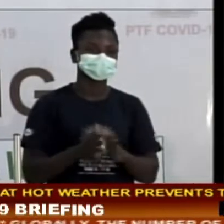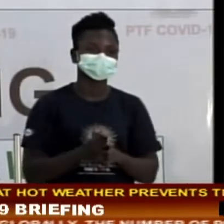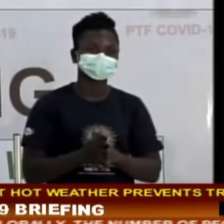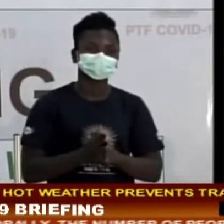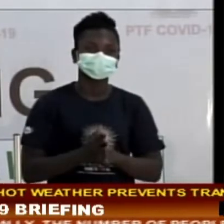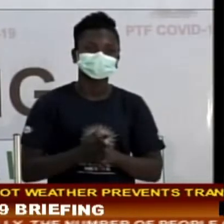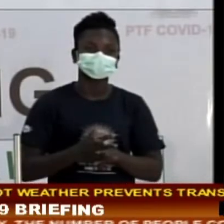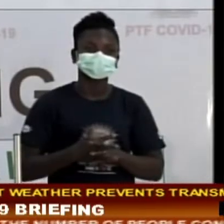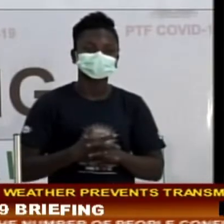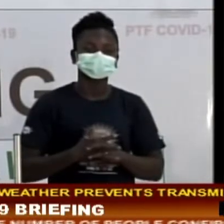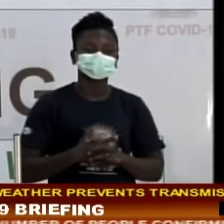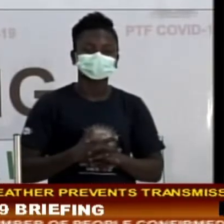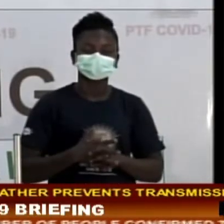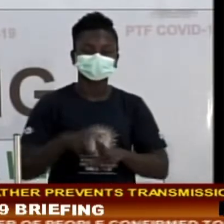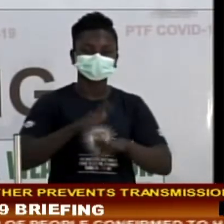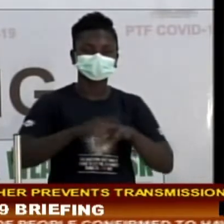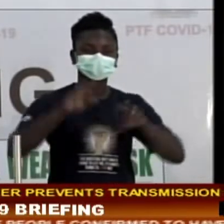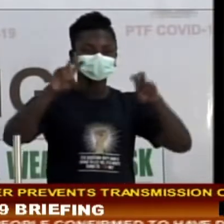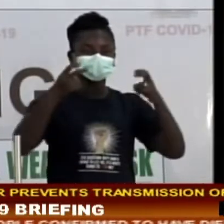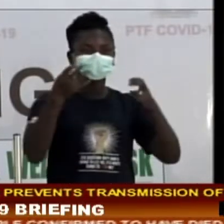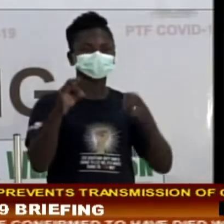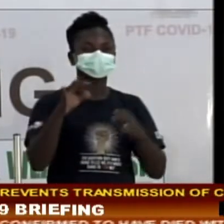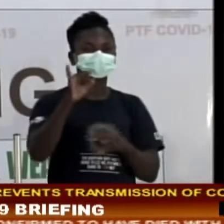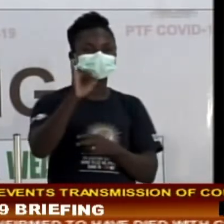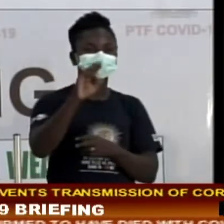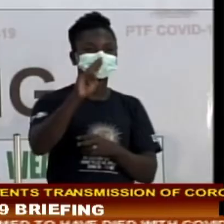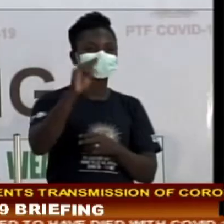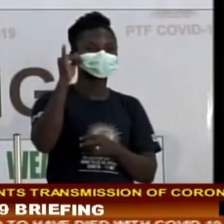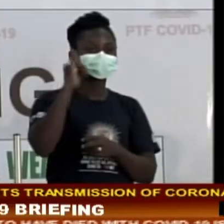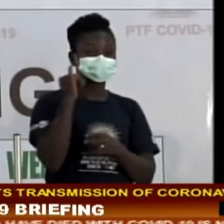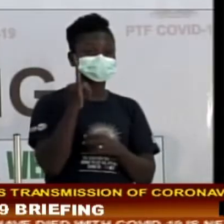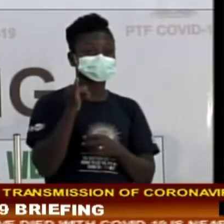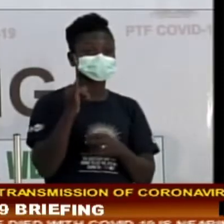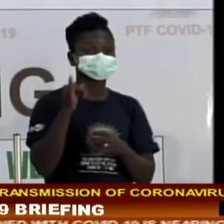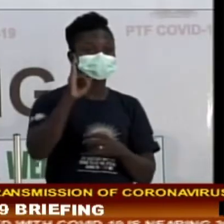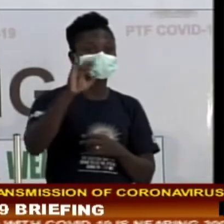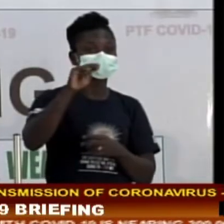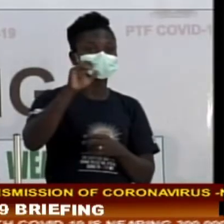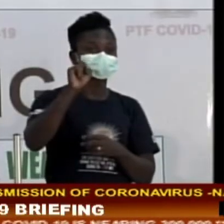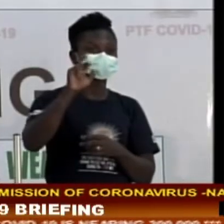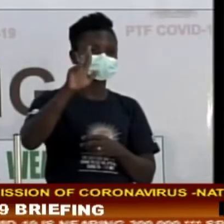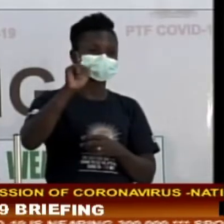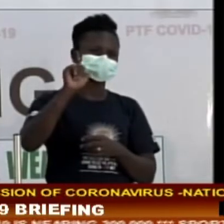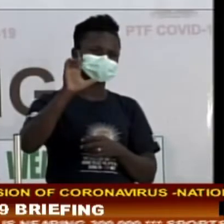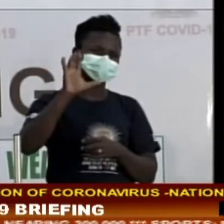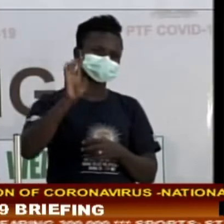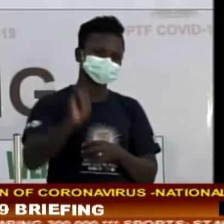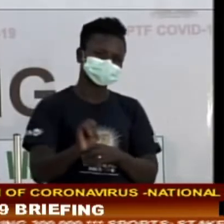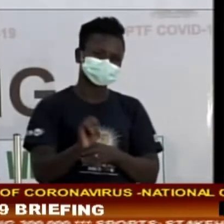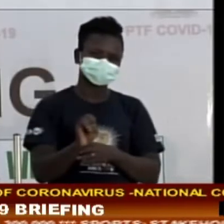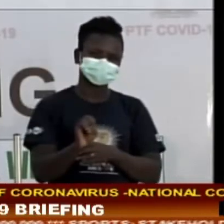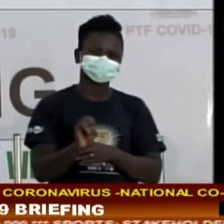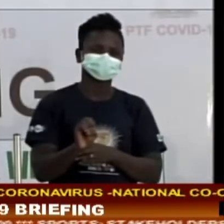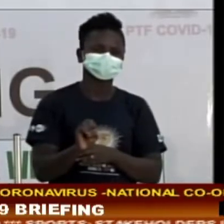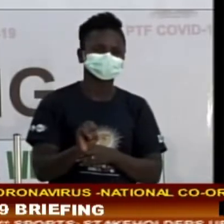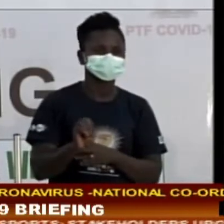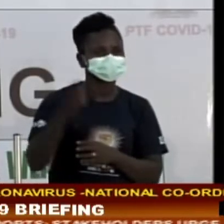press on the issue of insurance for journalists I think we have to be quite Frank with